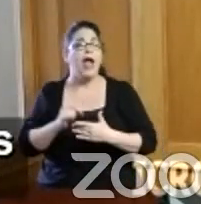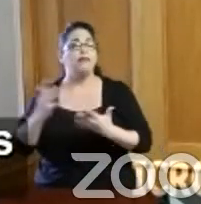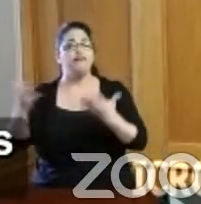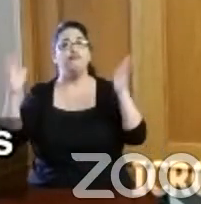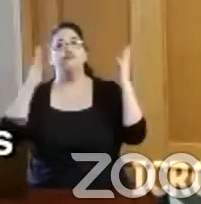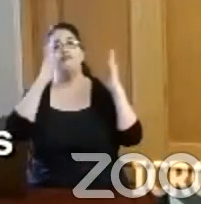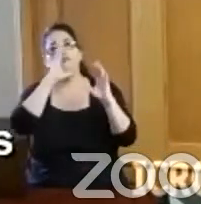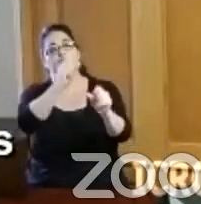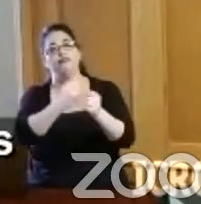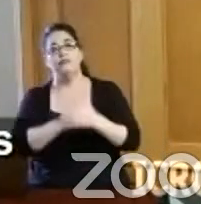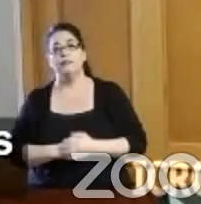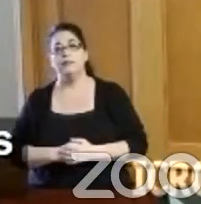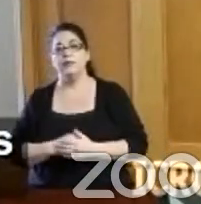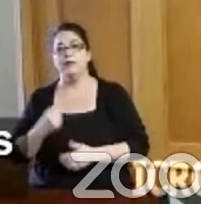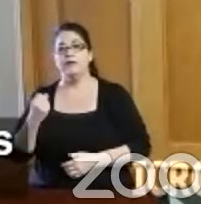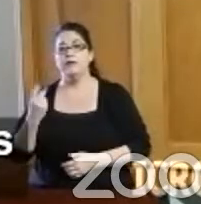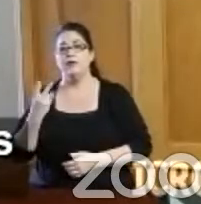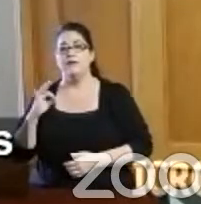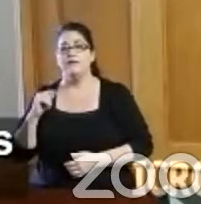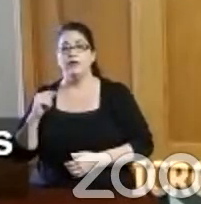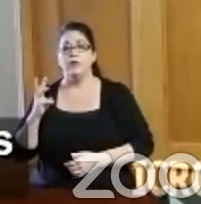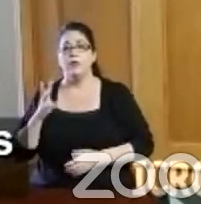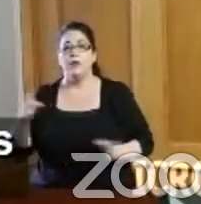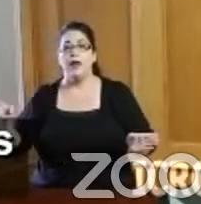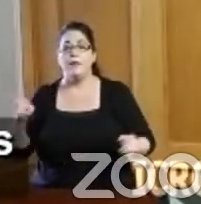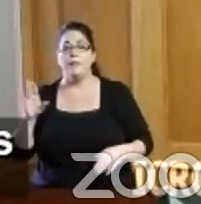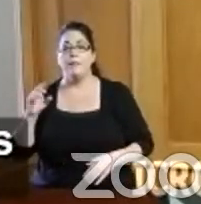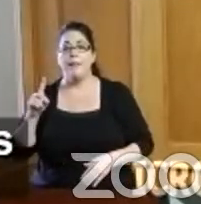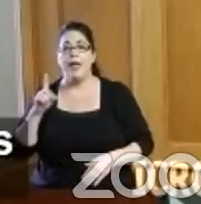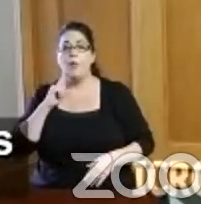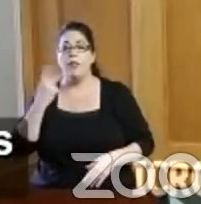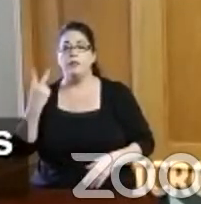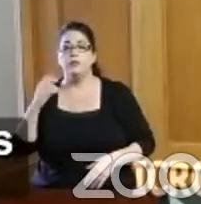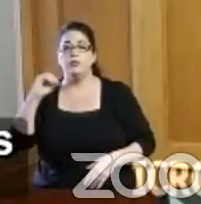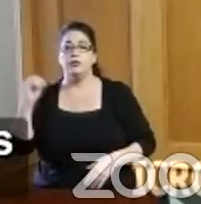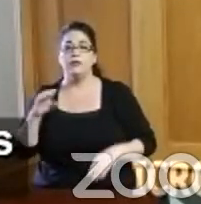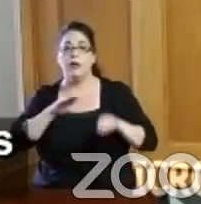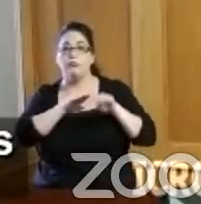surroundings, a 12-foot wide bed with only a 2% grade.